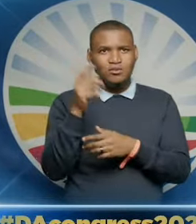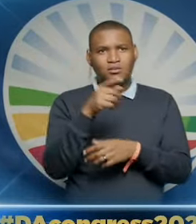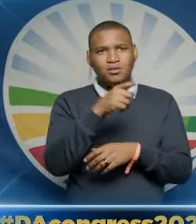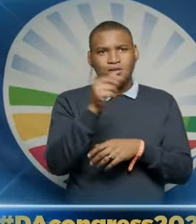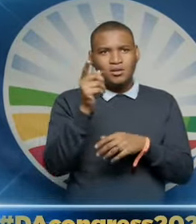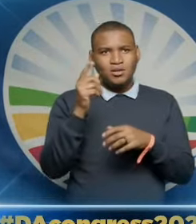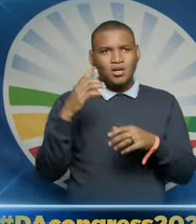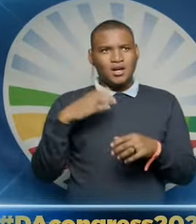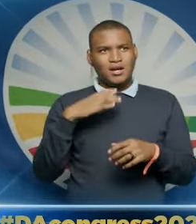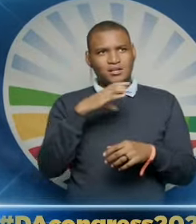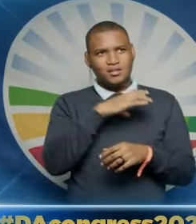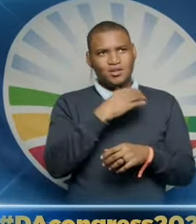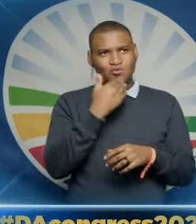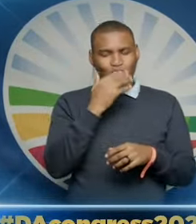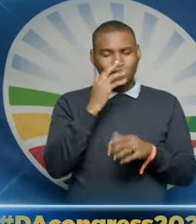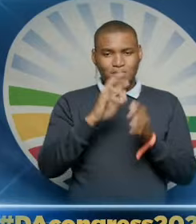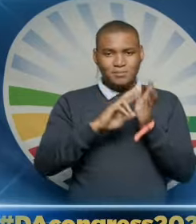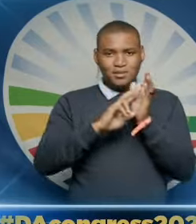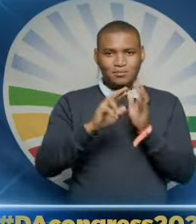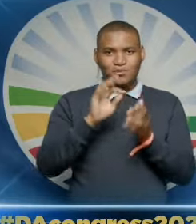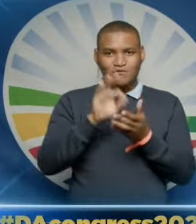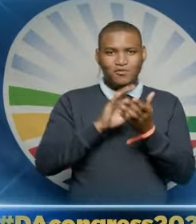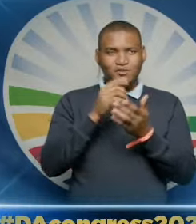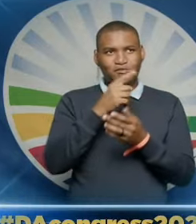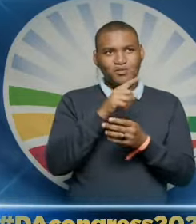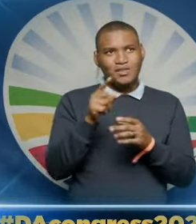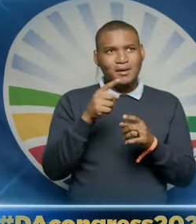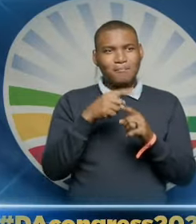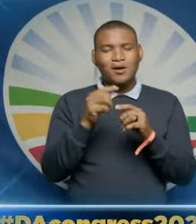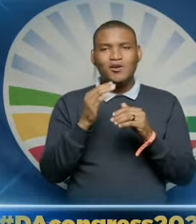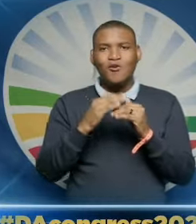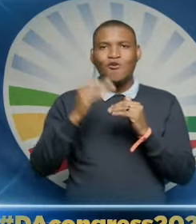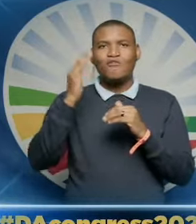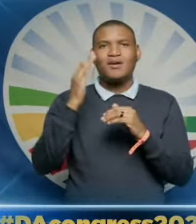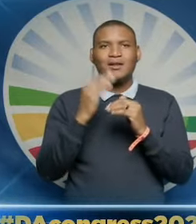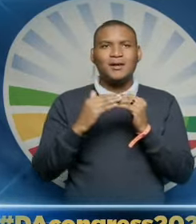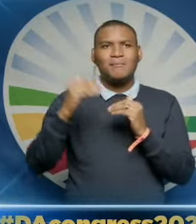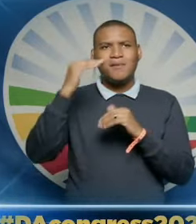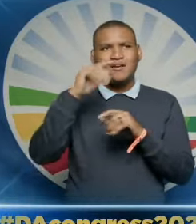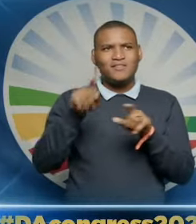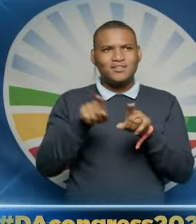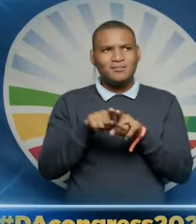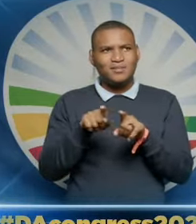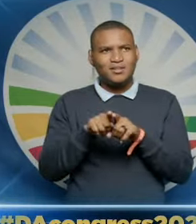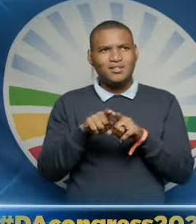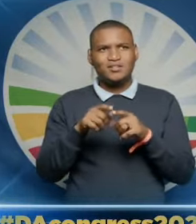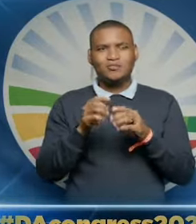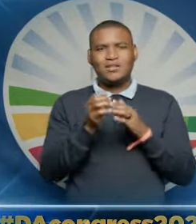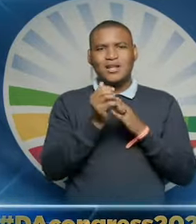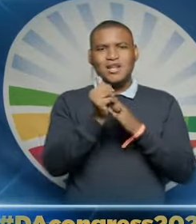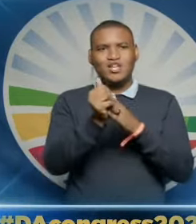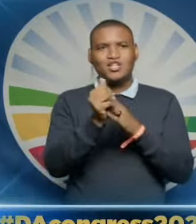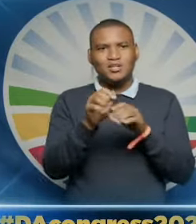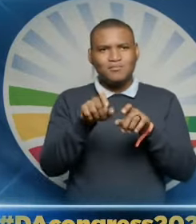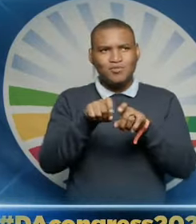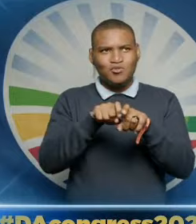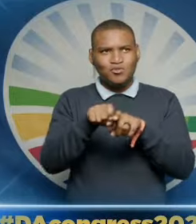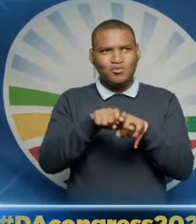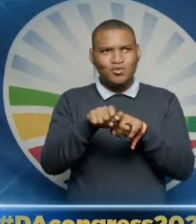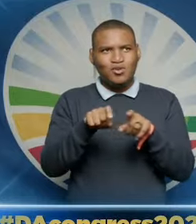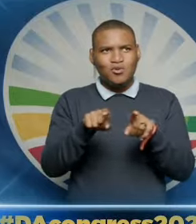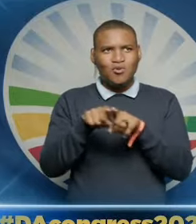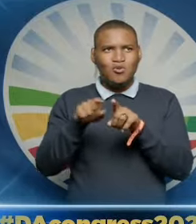are the delegates that will be voting for them. But over and above that, similar to the leadership contest, we've